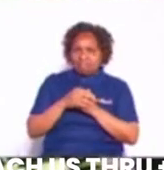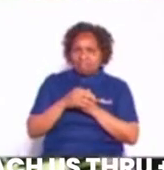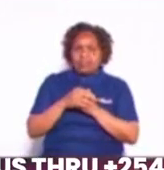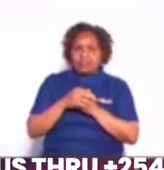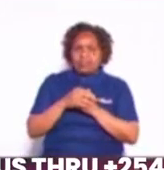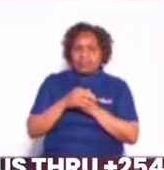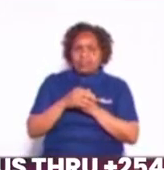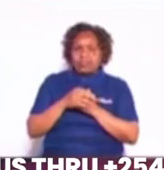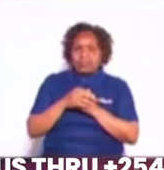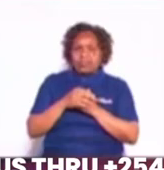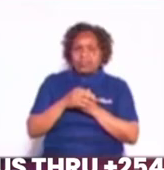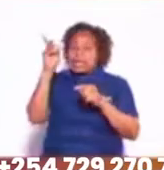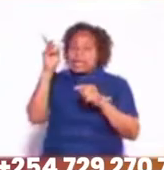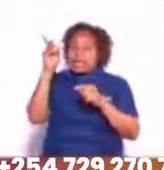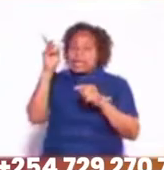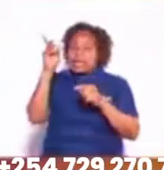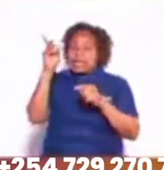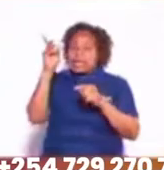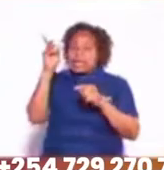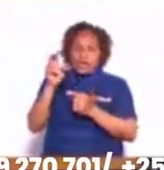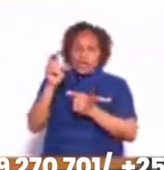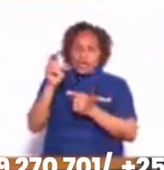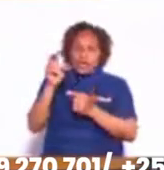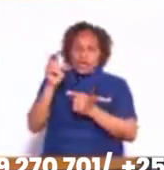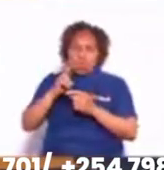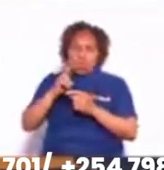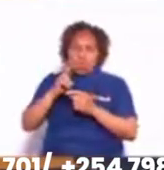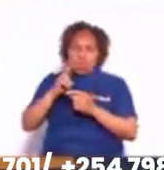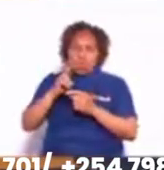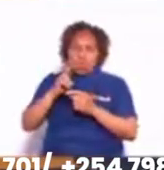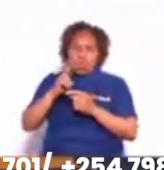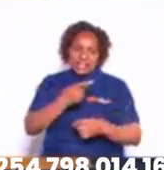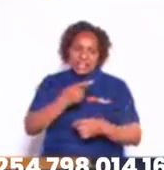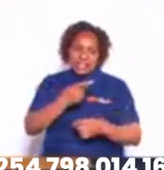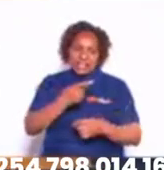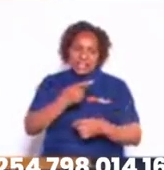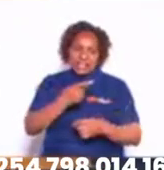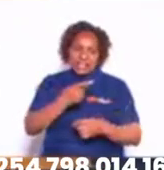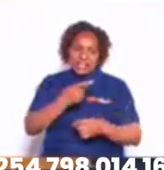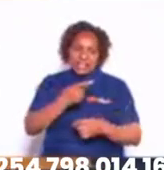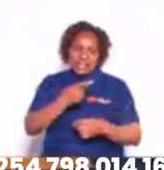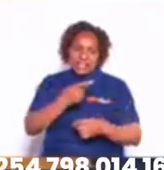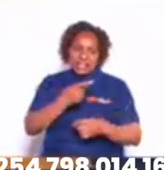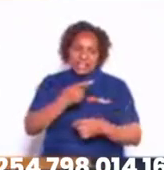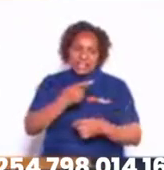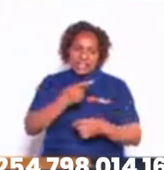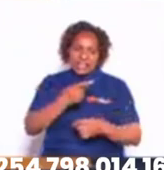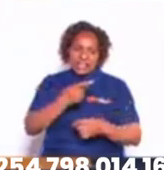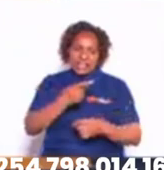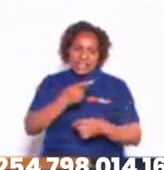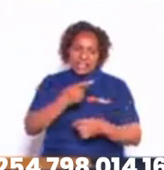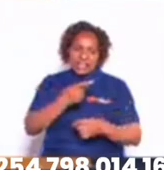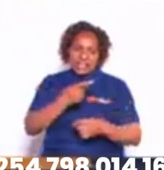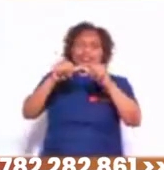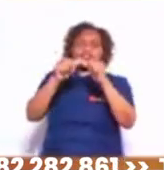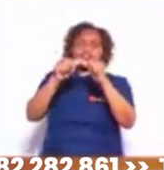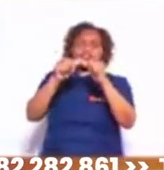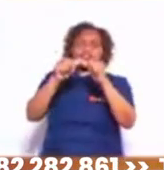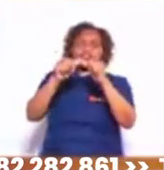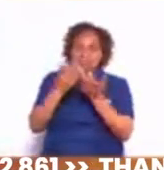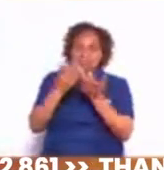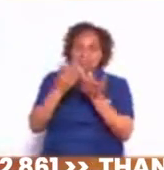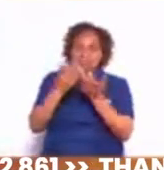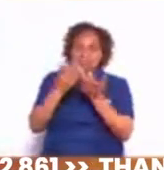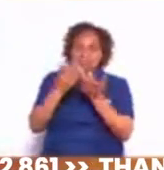Nowadays, when you look at many marriages, couples are just thinking that you can maintain your marriage if you have